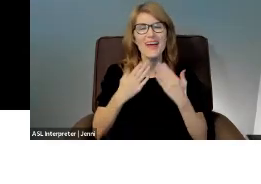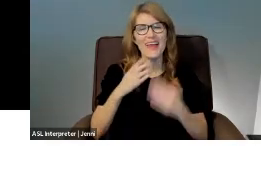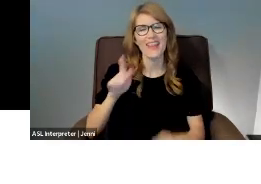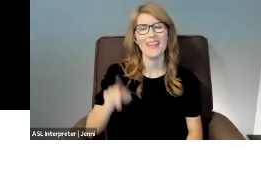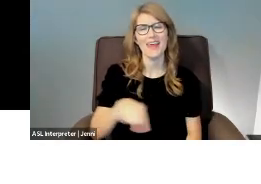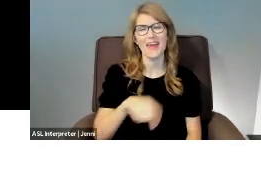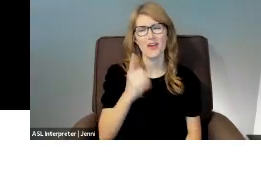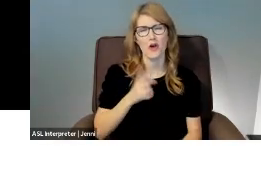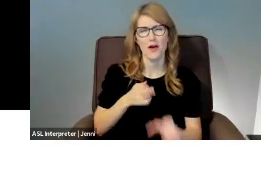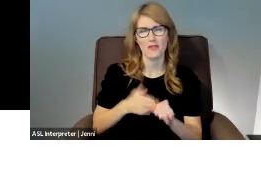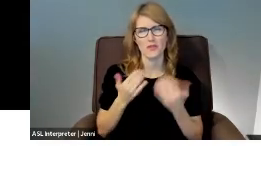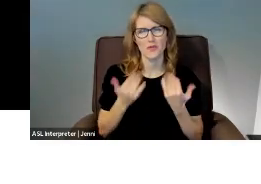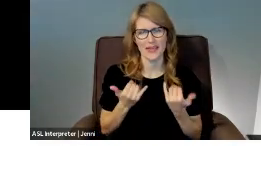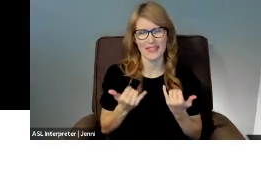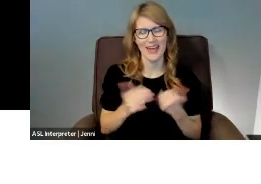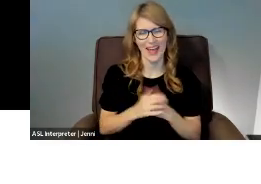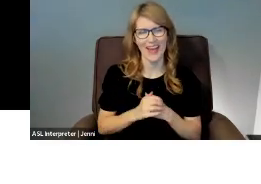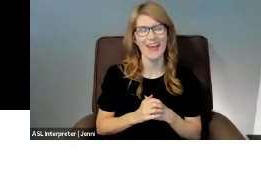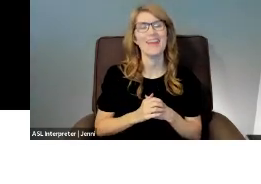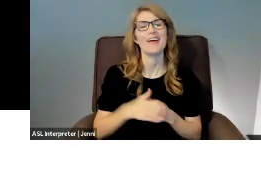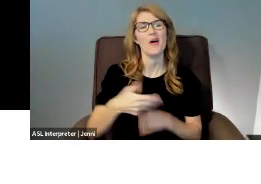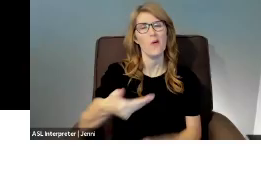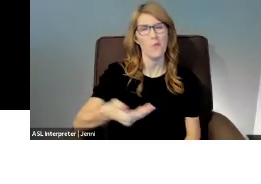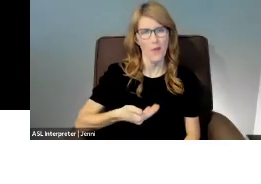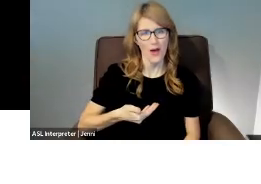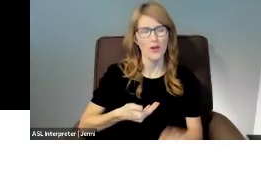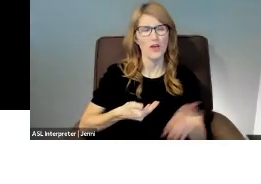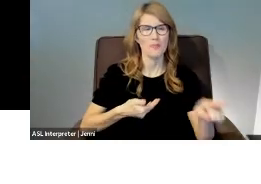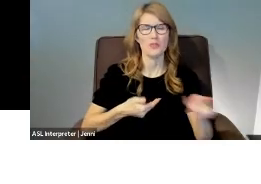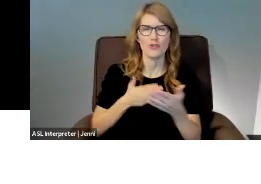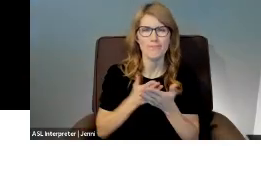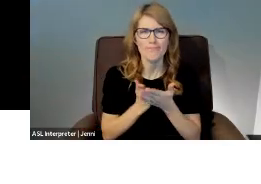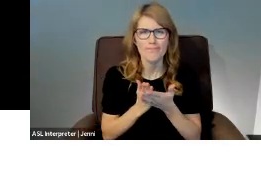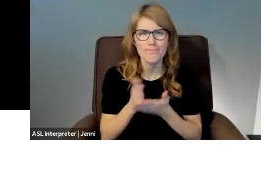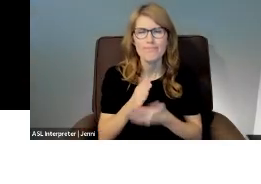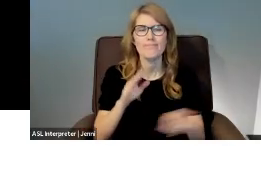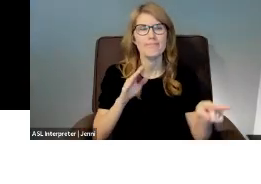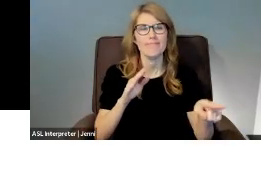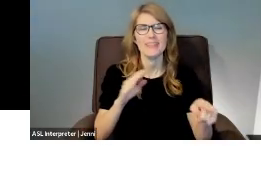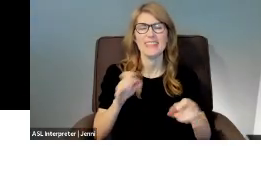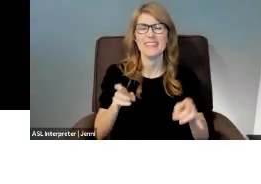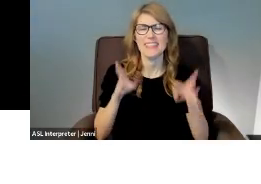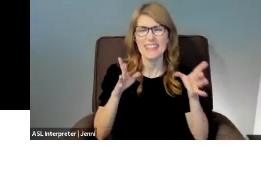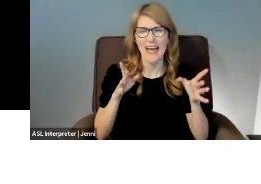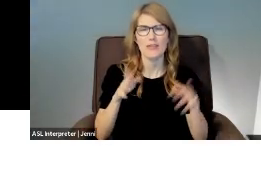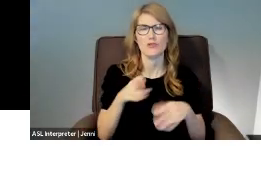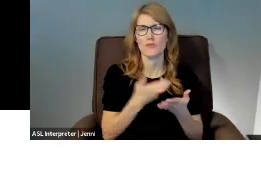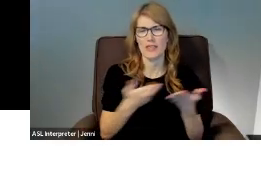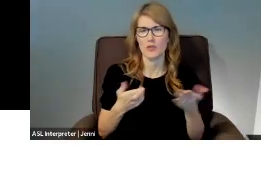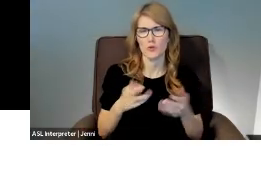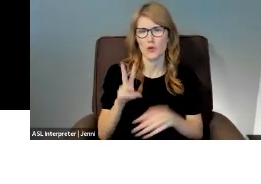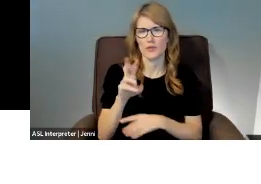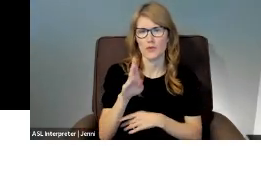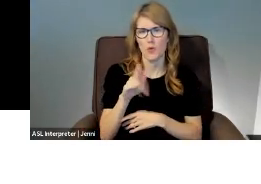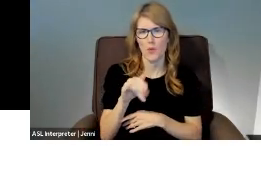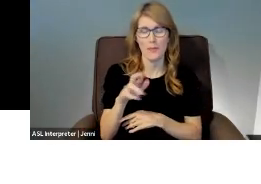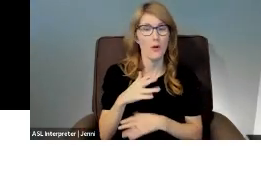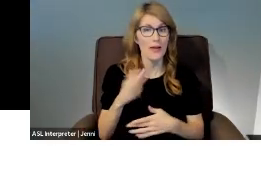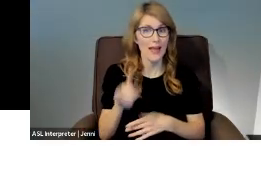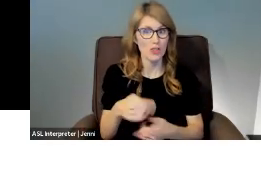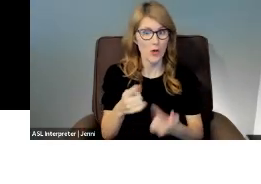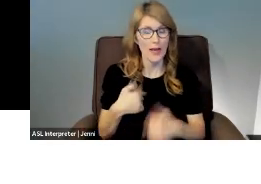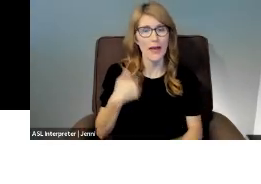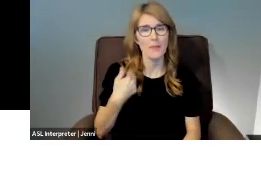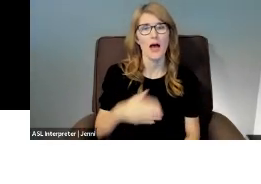for joining us today. Welcome to the Navigating Disaster Resources webinar. We're glad to have you here. My name is Courtney Walker, and